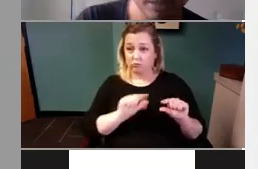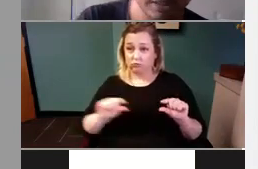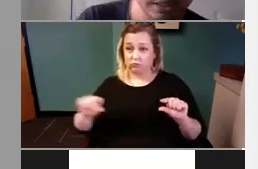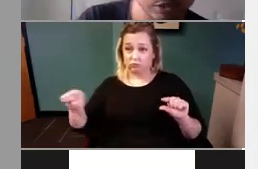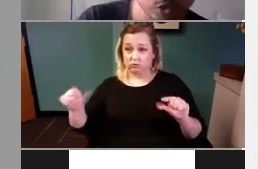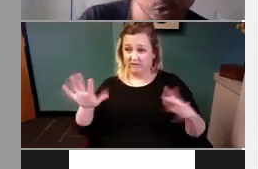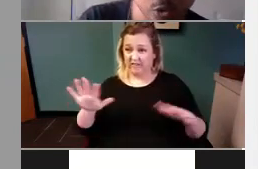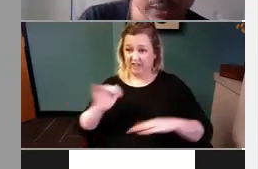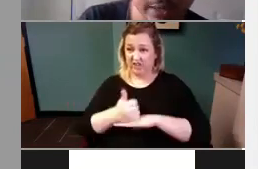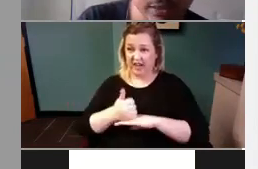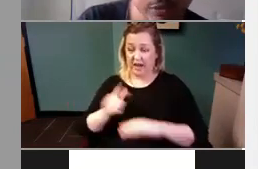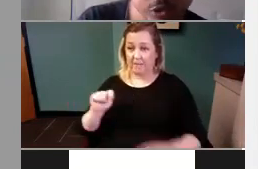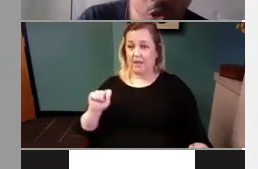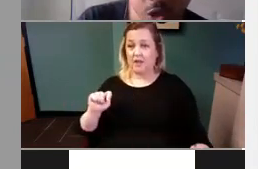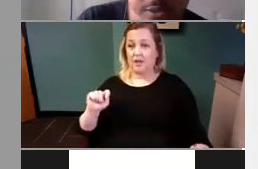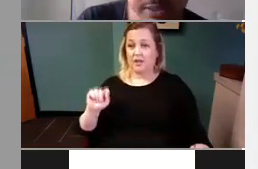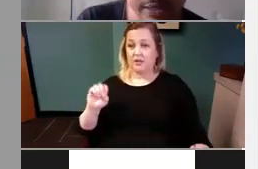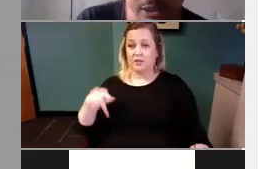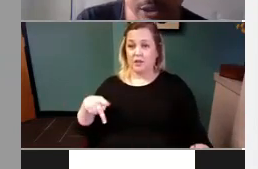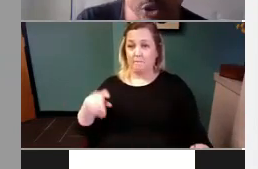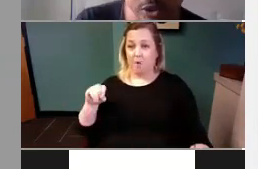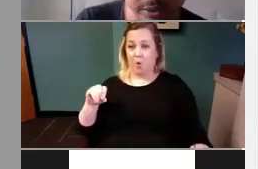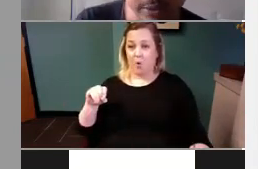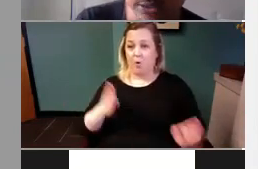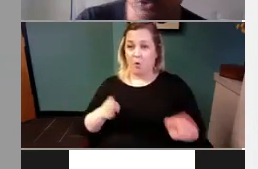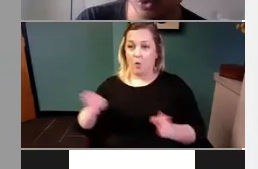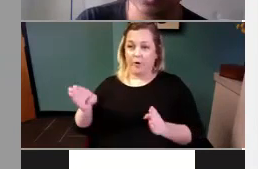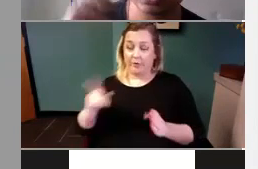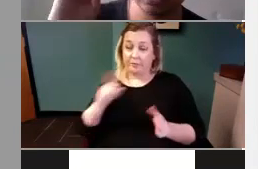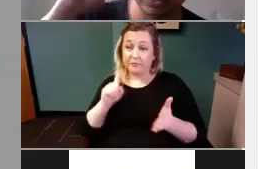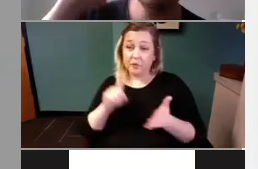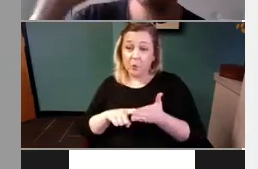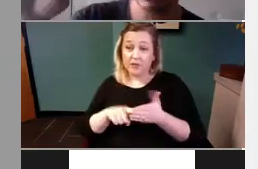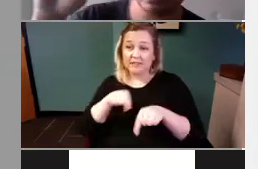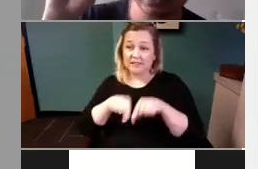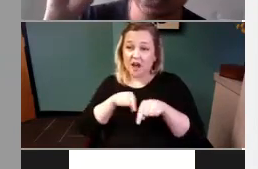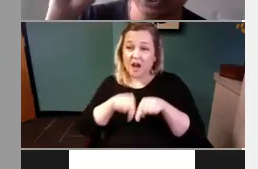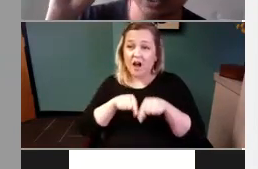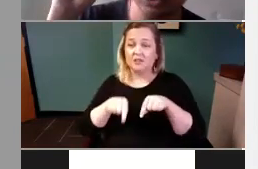things. So note that socks and undershots and these nodes